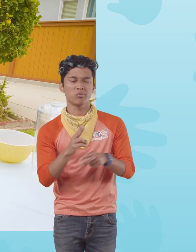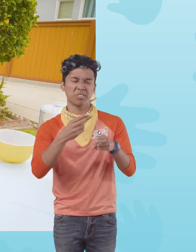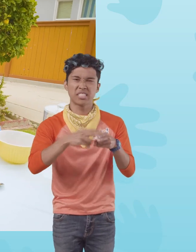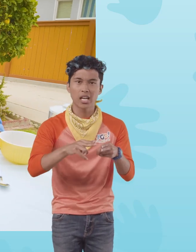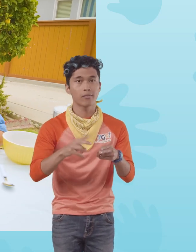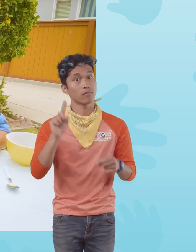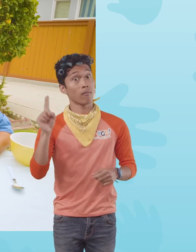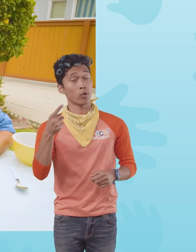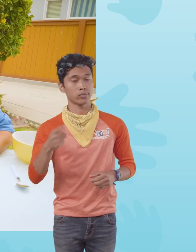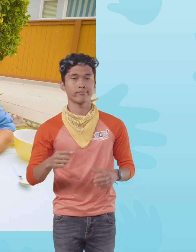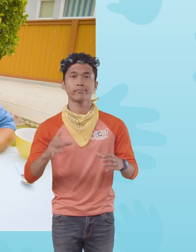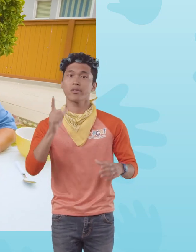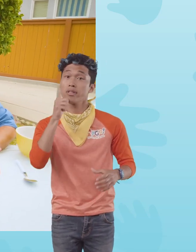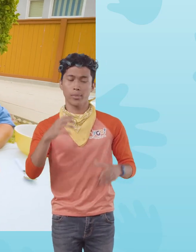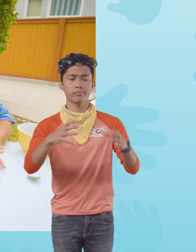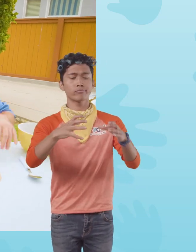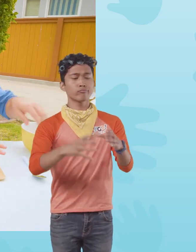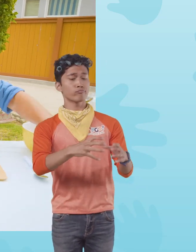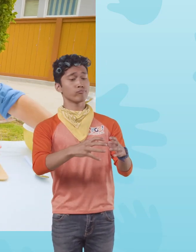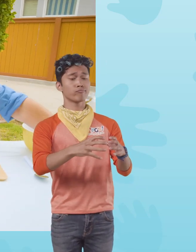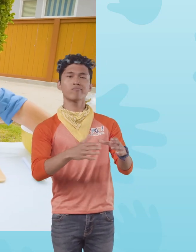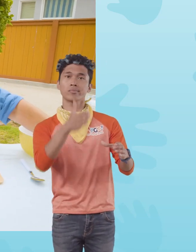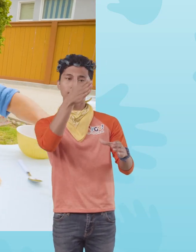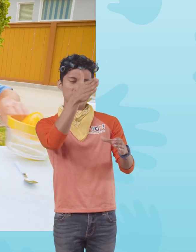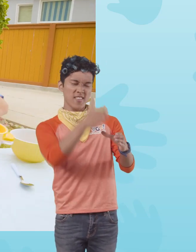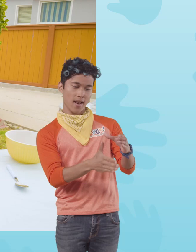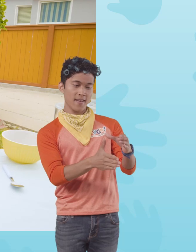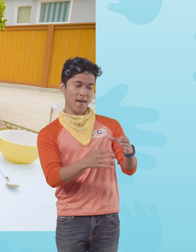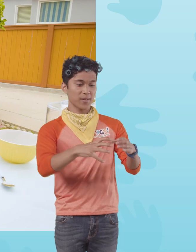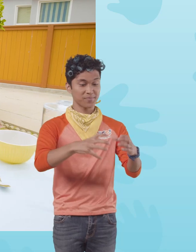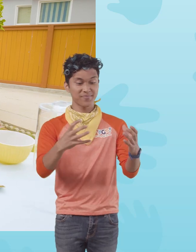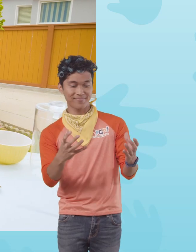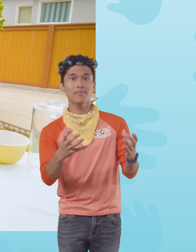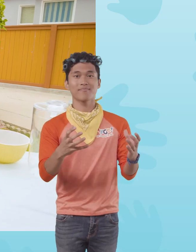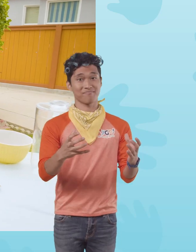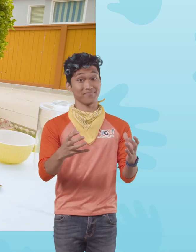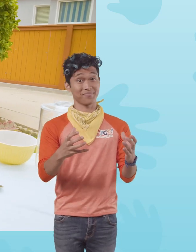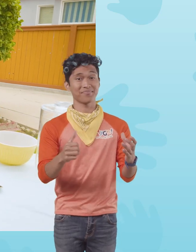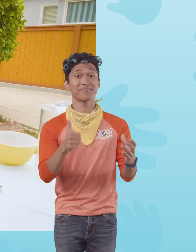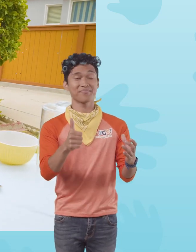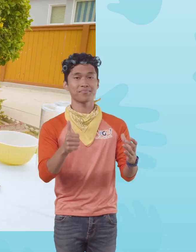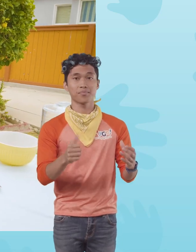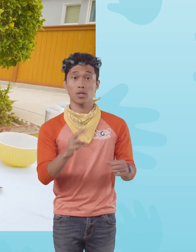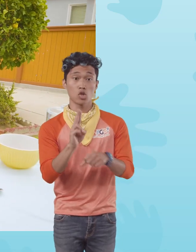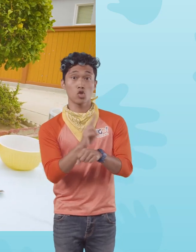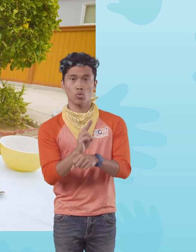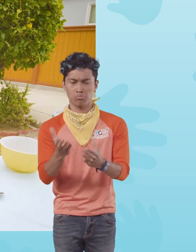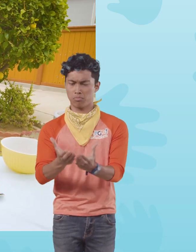going to first take a lemon, we're gonna cut it in half and use this device